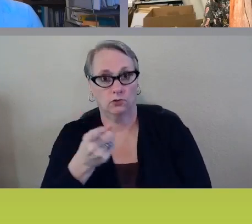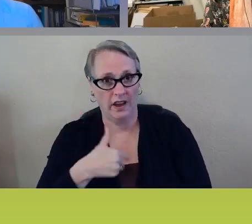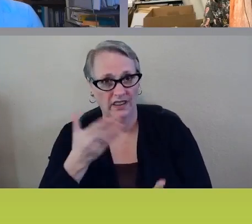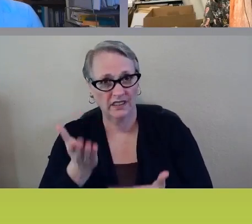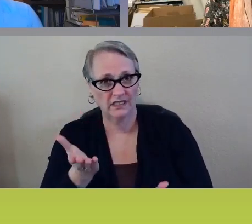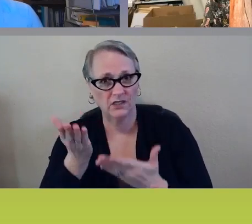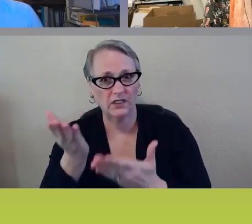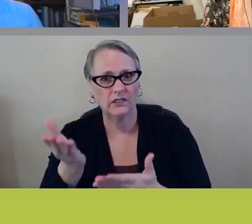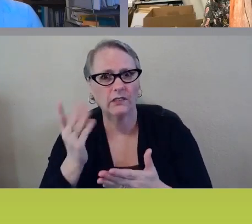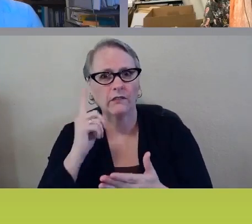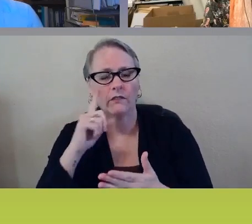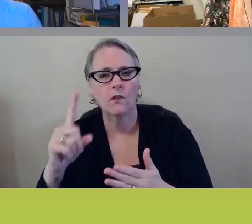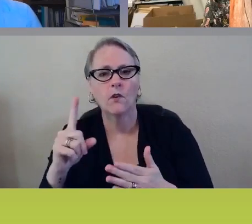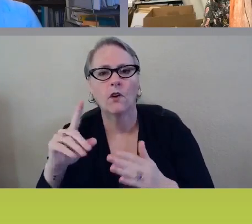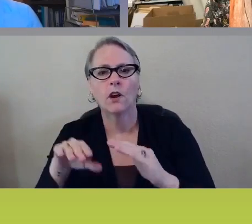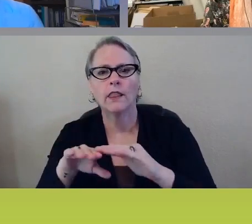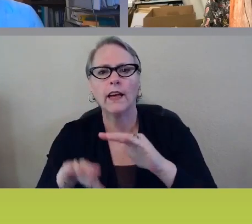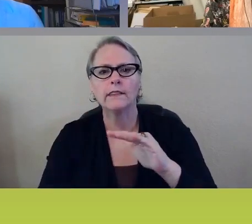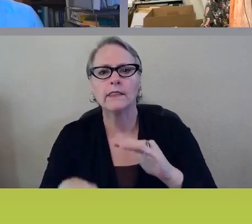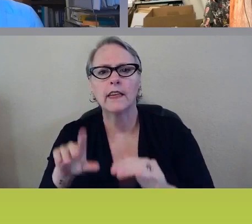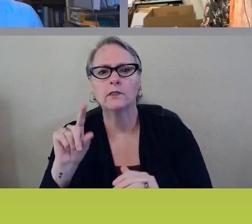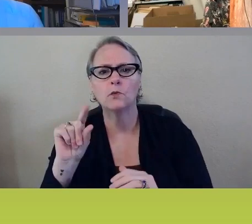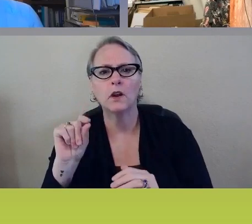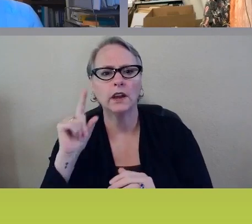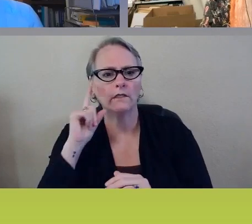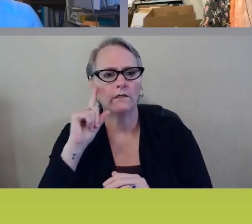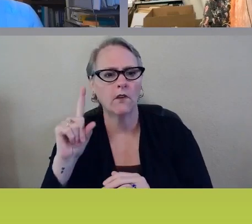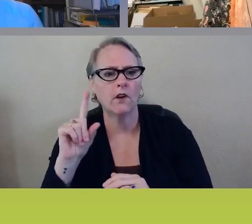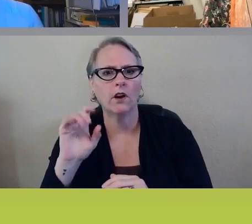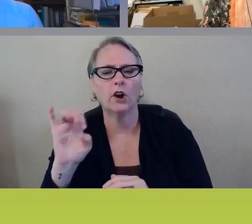planning for early learners?